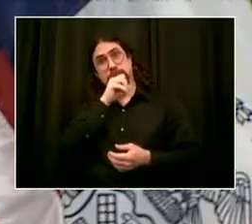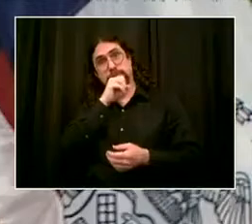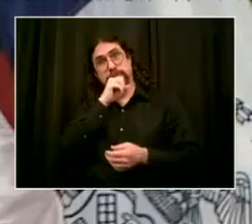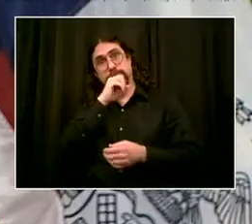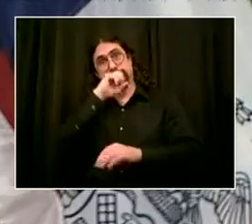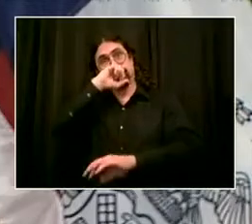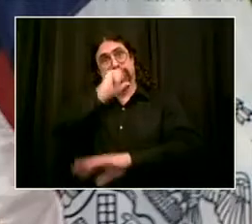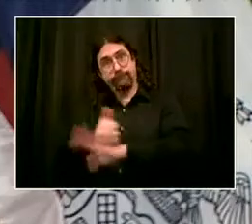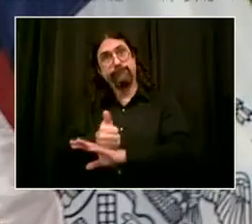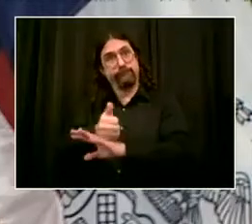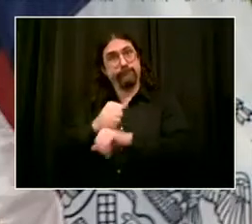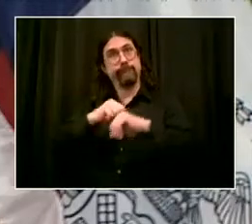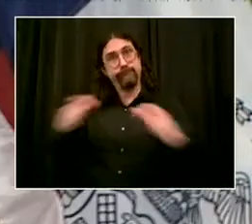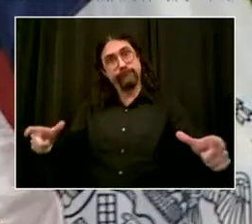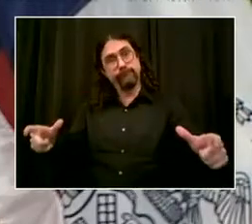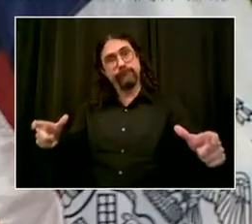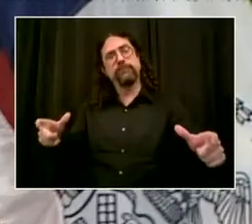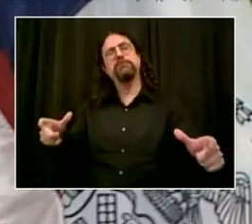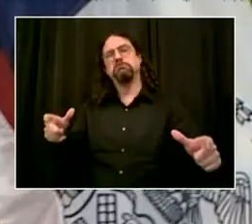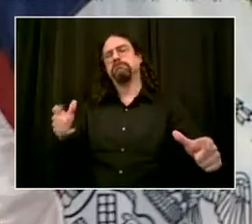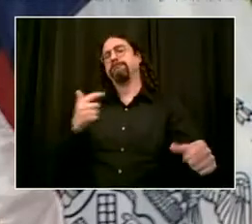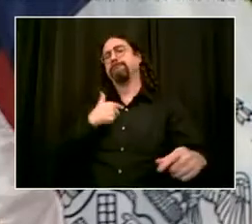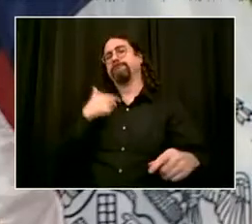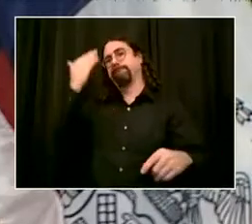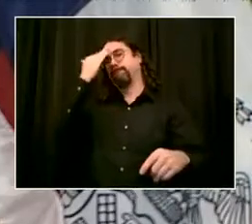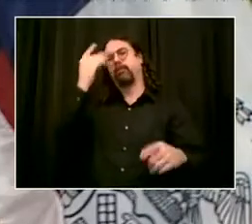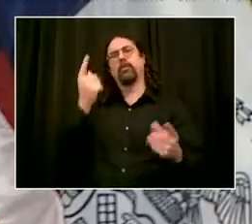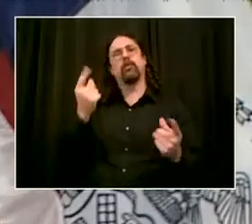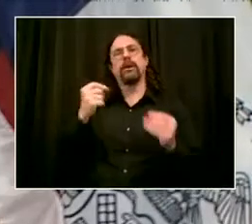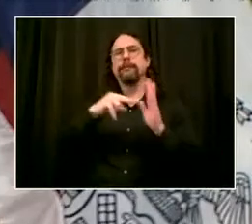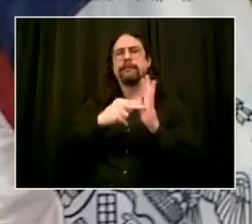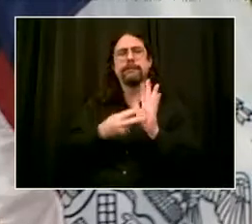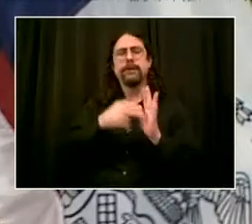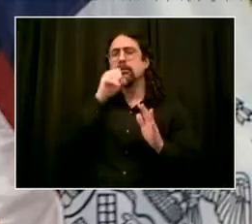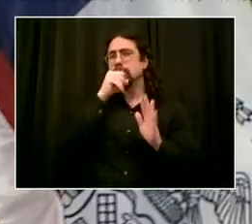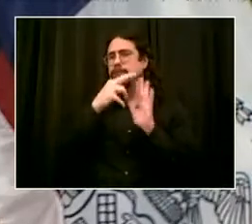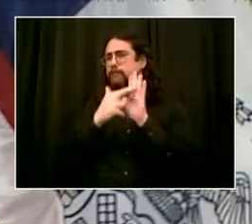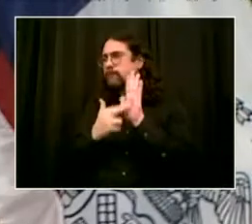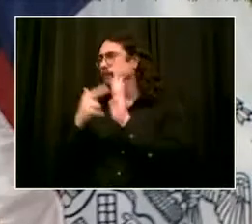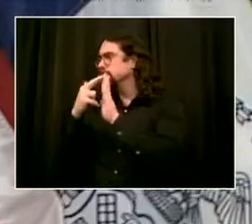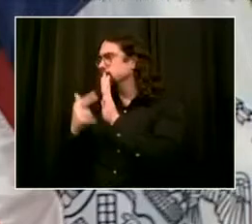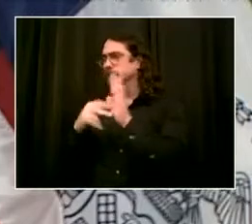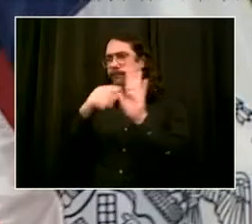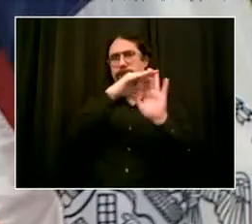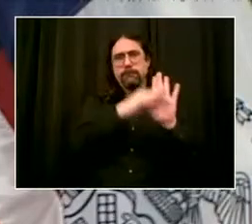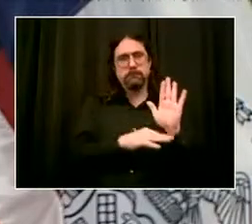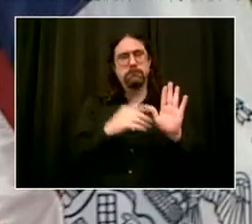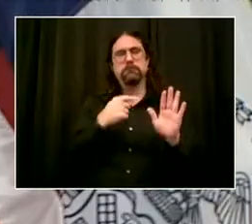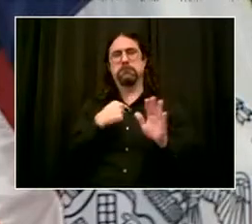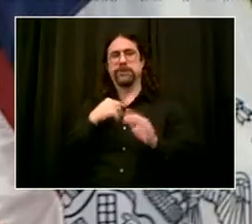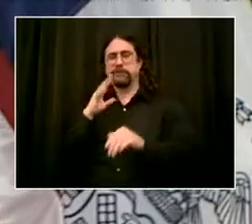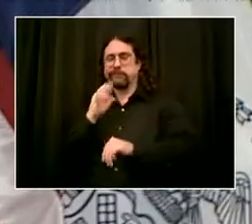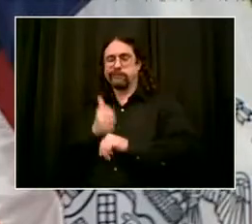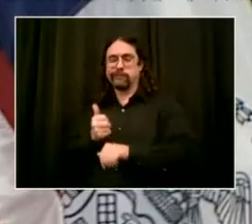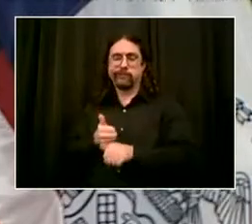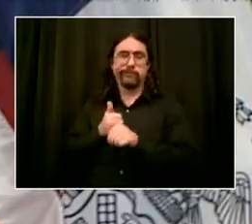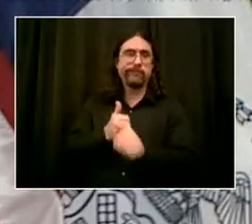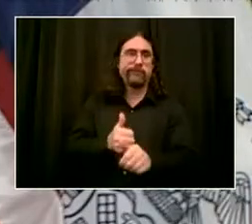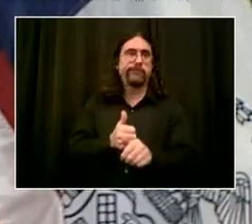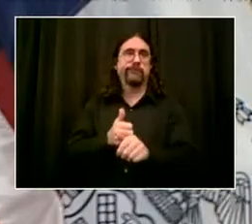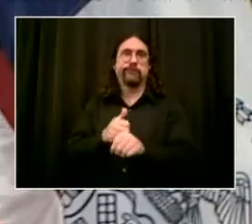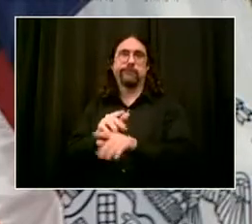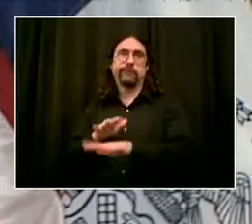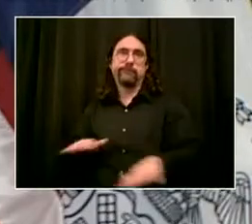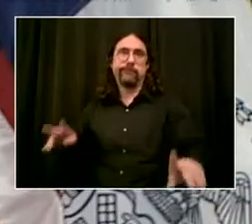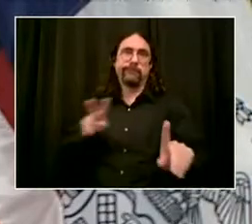much Educators and staff want to be there to serve kids it will take a lot more testing a very aggressive approach very